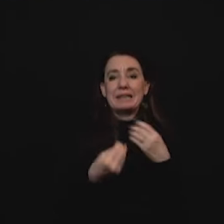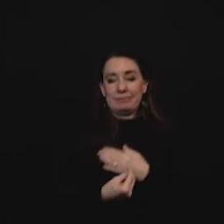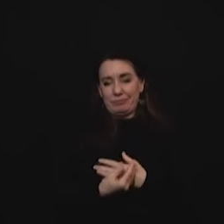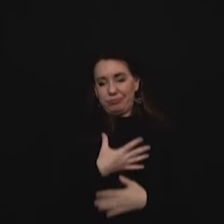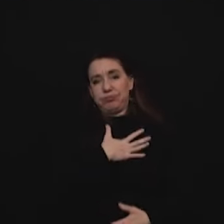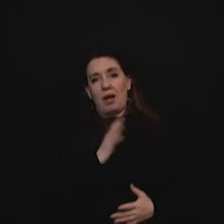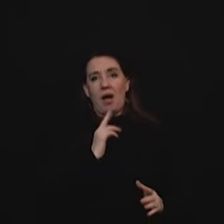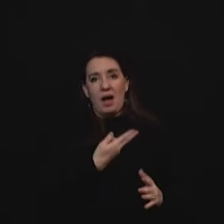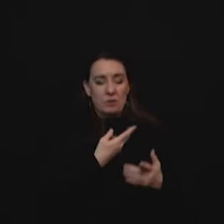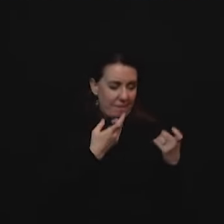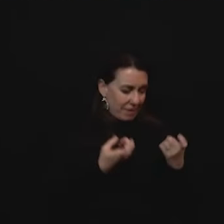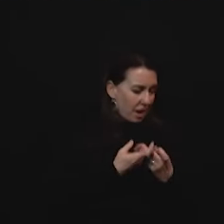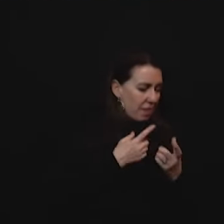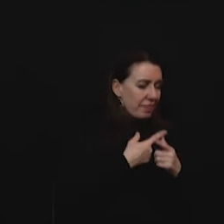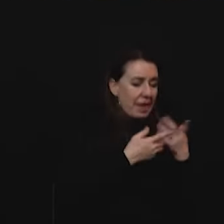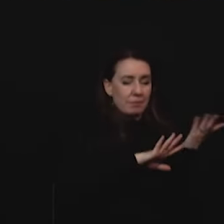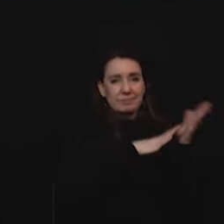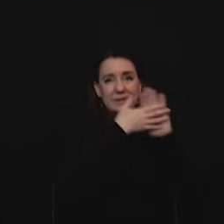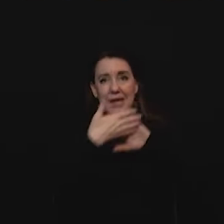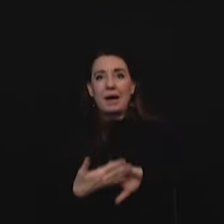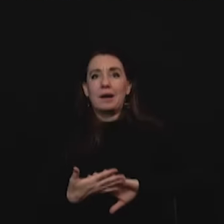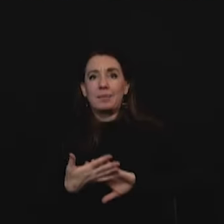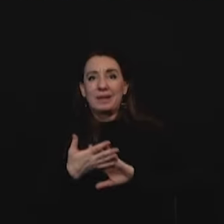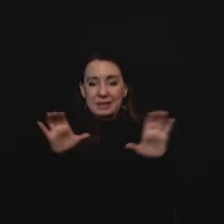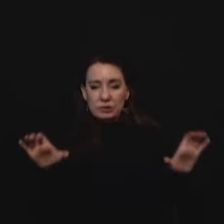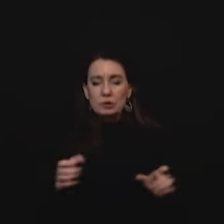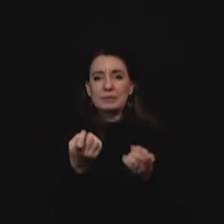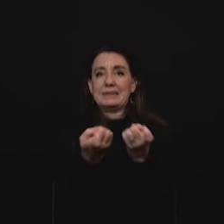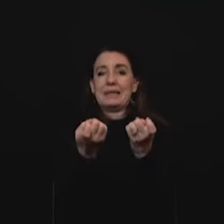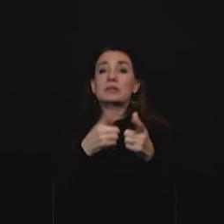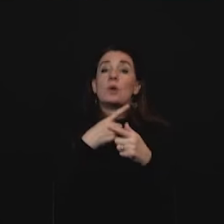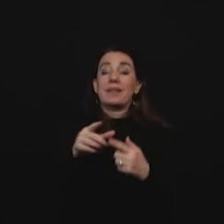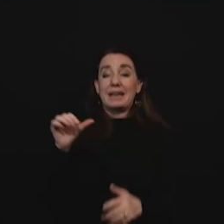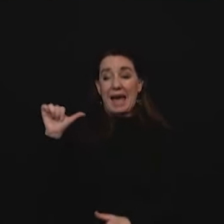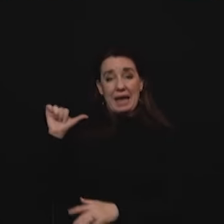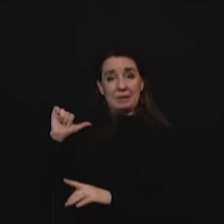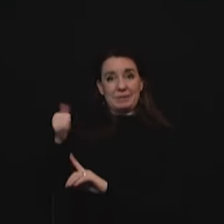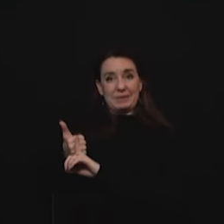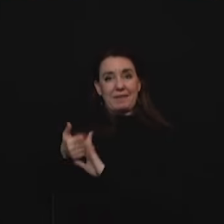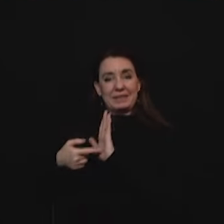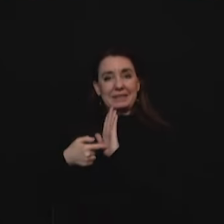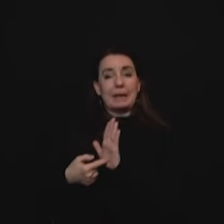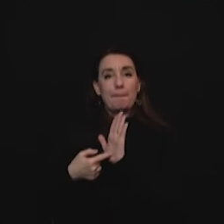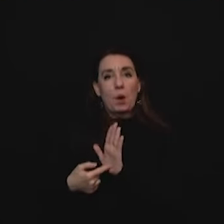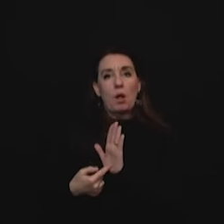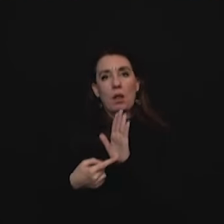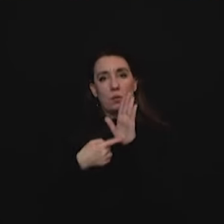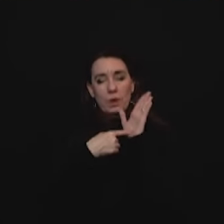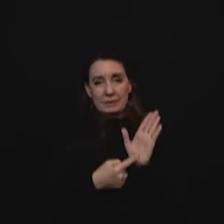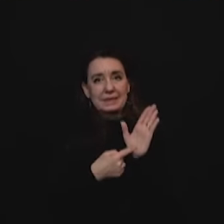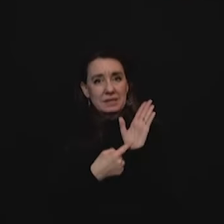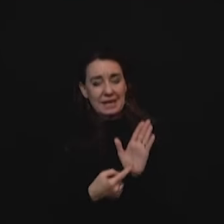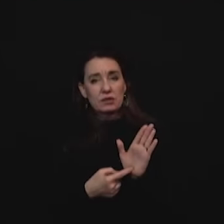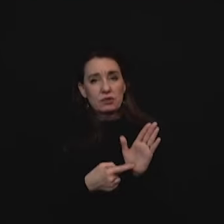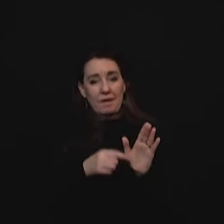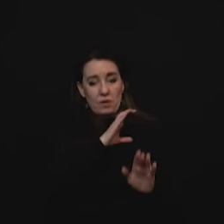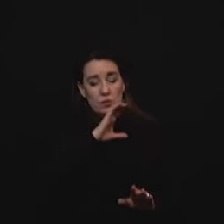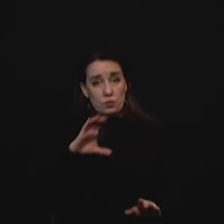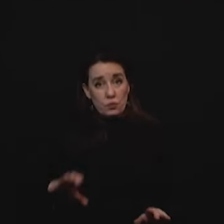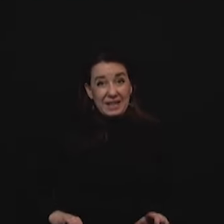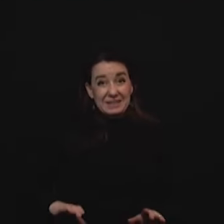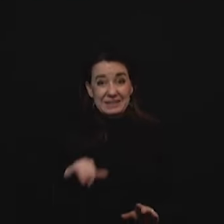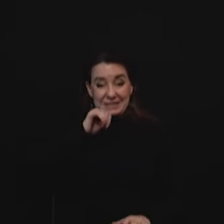of sin, and then we become those who also do it. And so Adam is a symbol, Paul says, a representation of Christ who